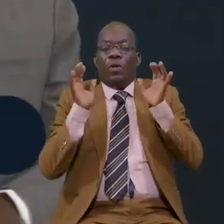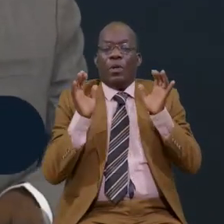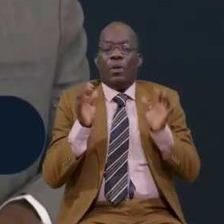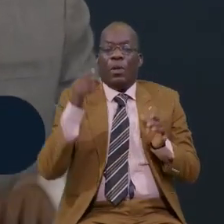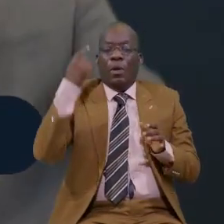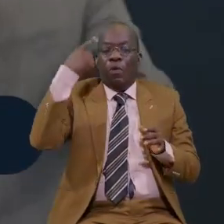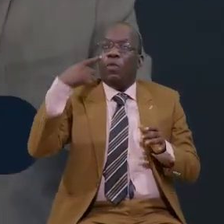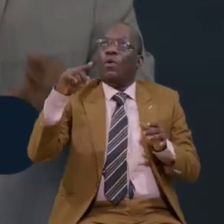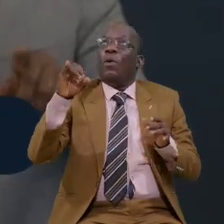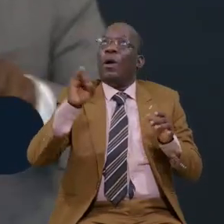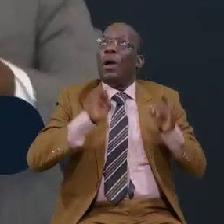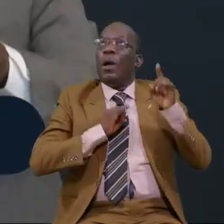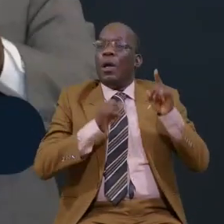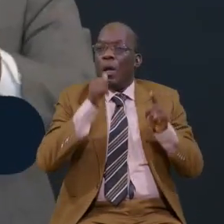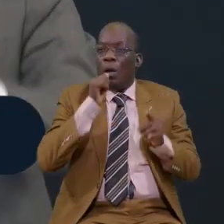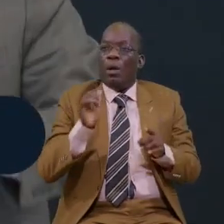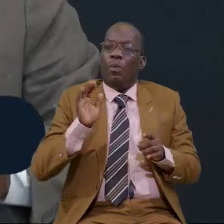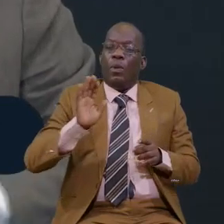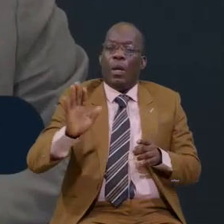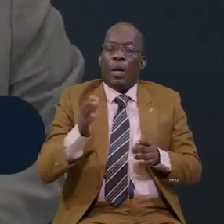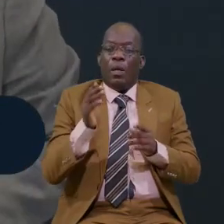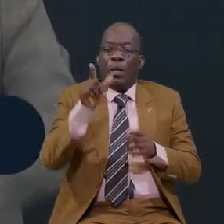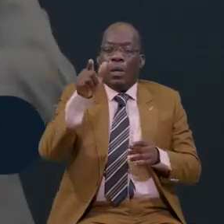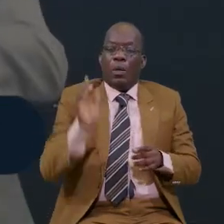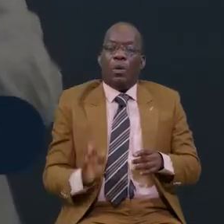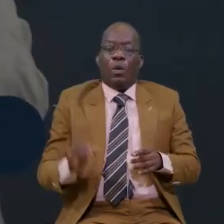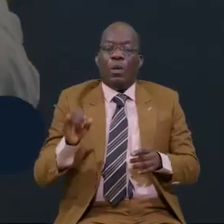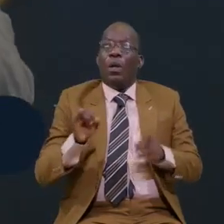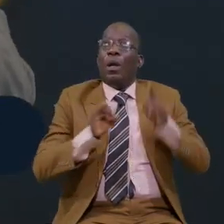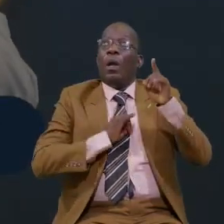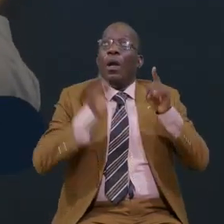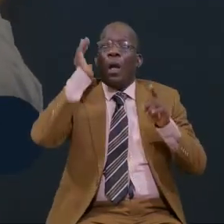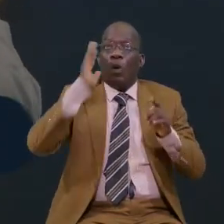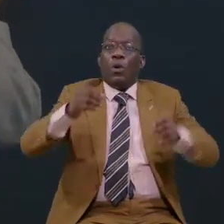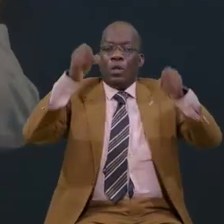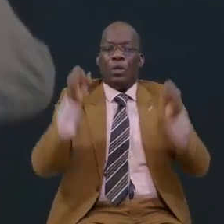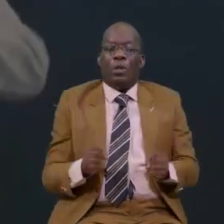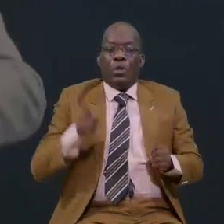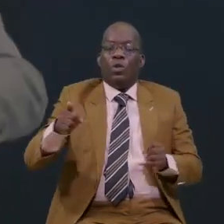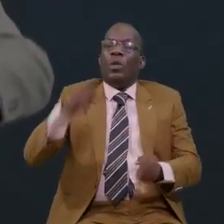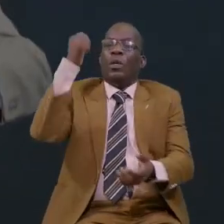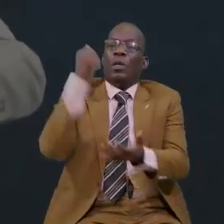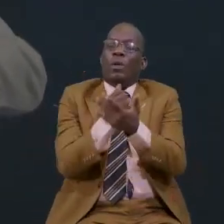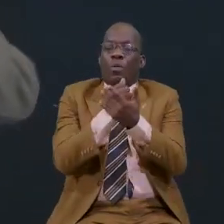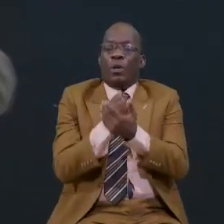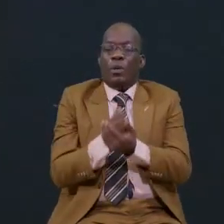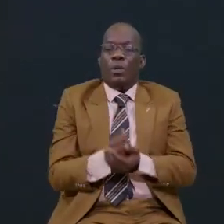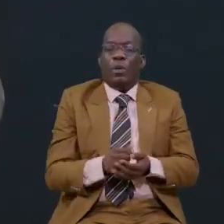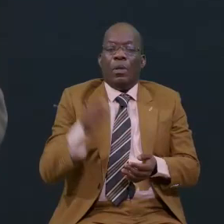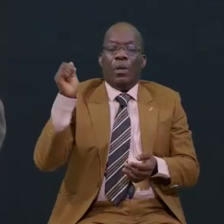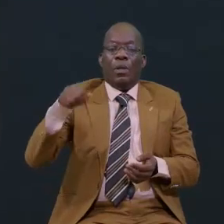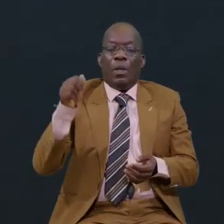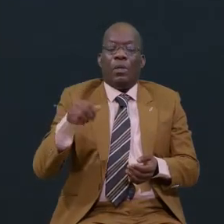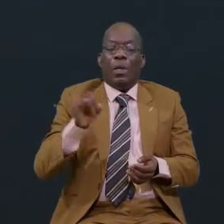thy God, and I will strengthen thee. You need a good amen there. Yea, I will help